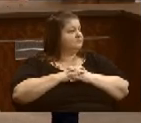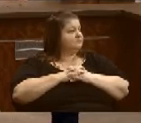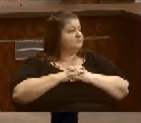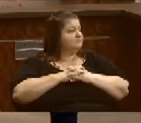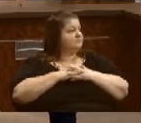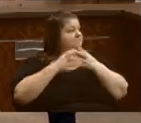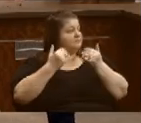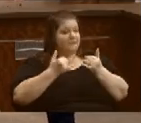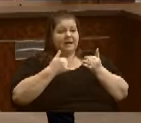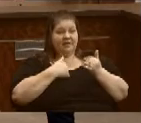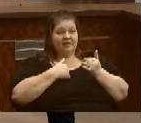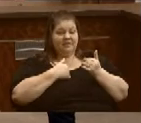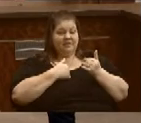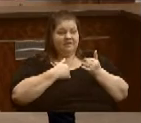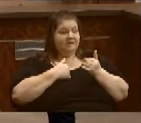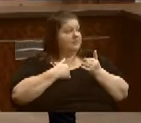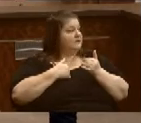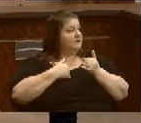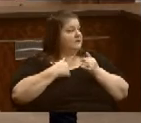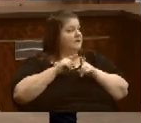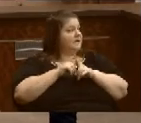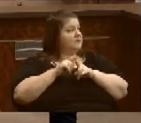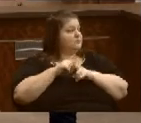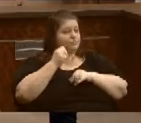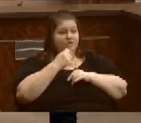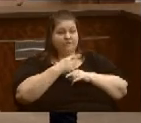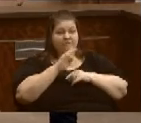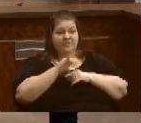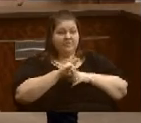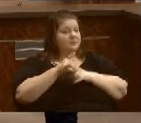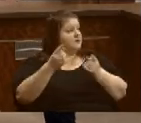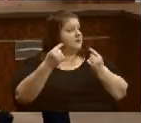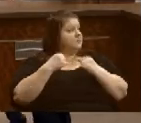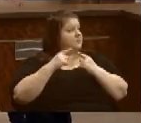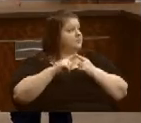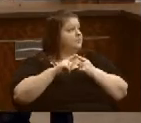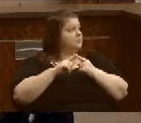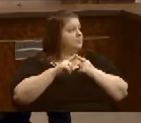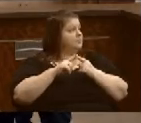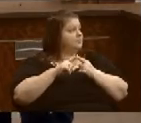ask Brother Bill Wolford to come to the podium.